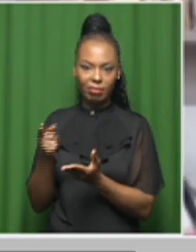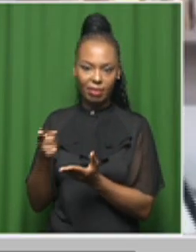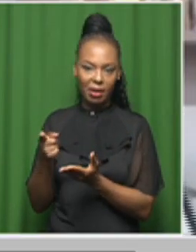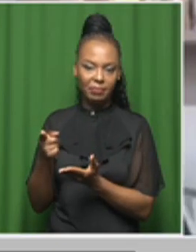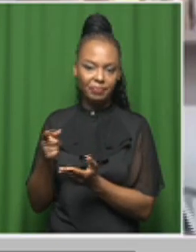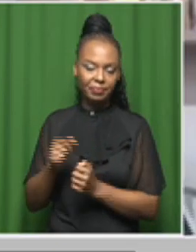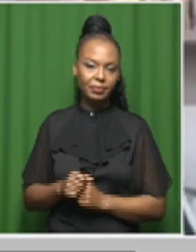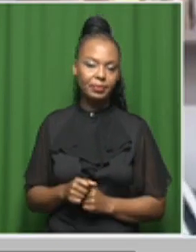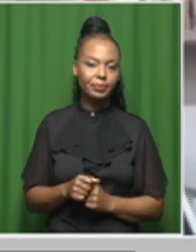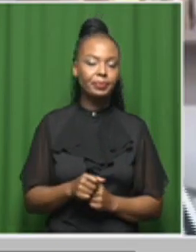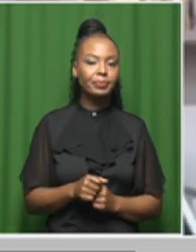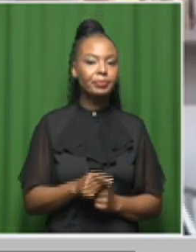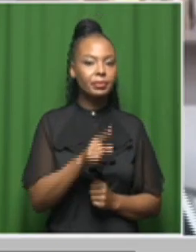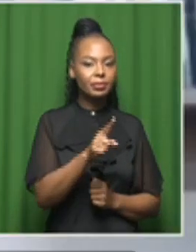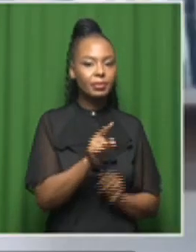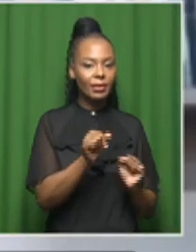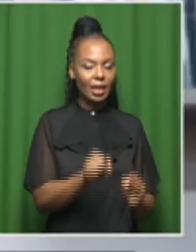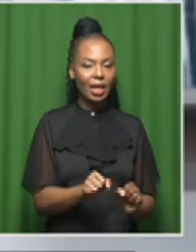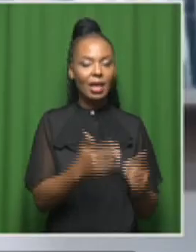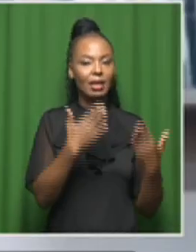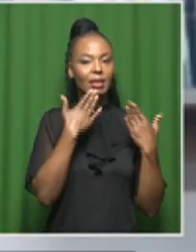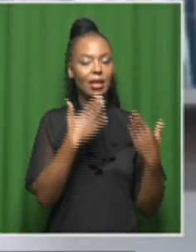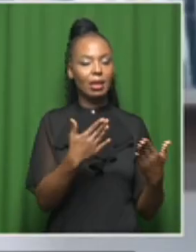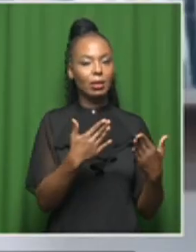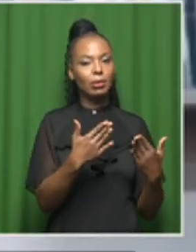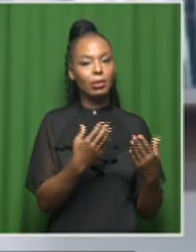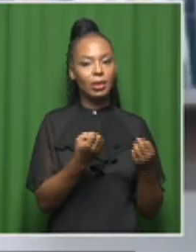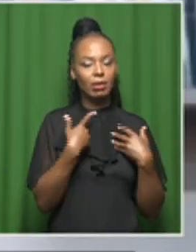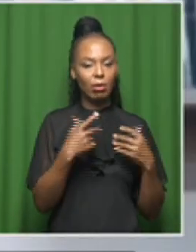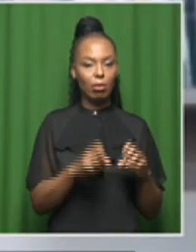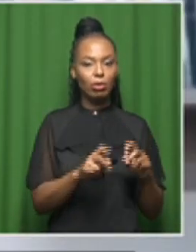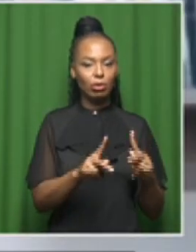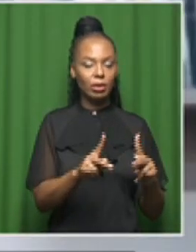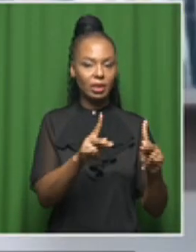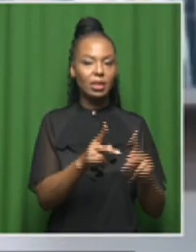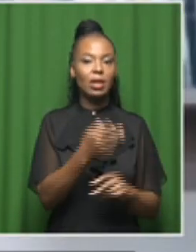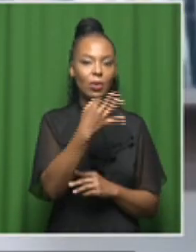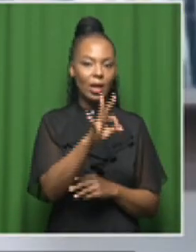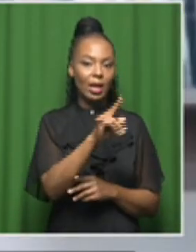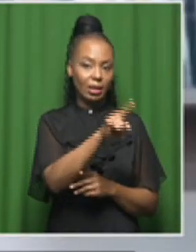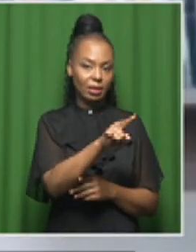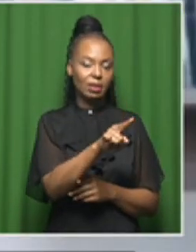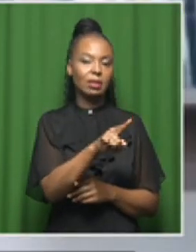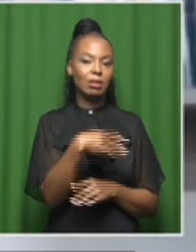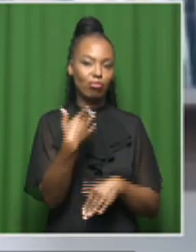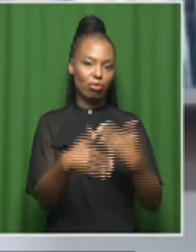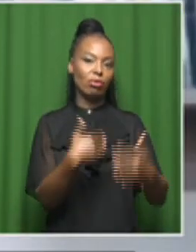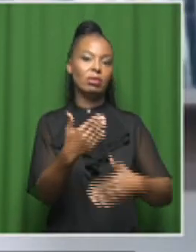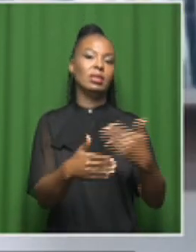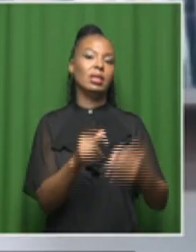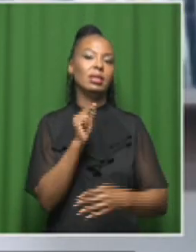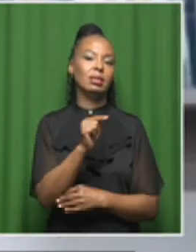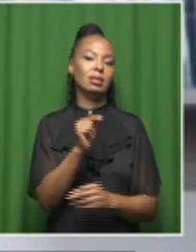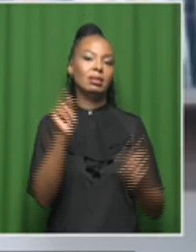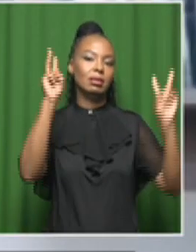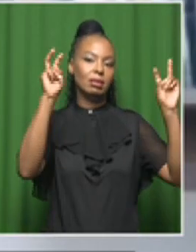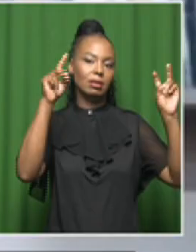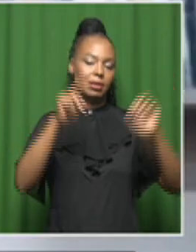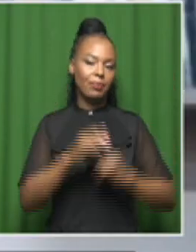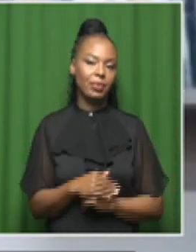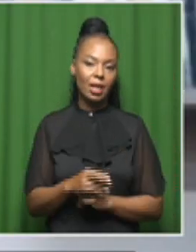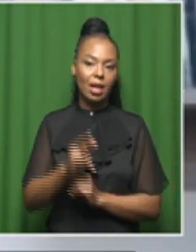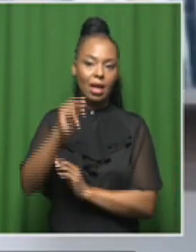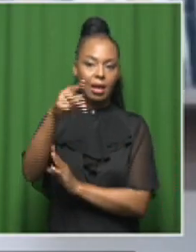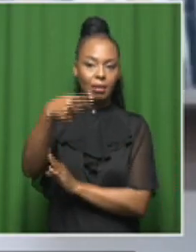Thank you for the opportunity. So, like you correctly say, is a process. Now, the NPOs